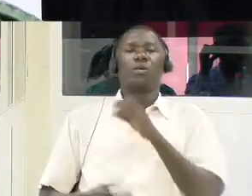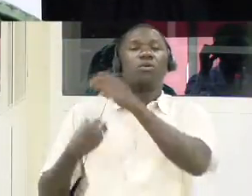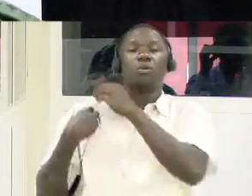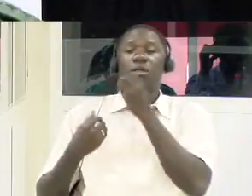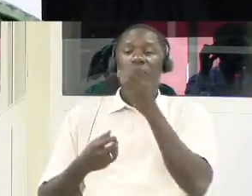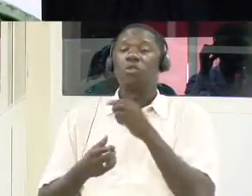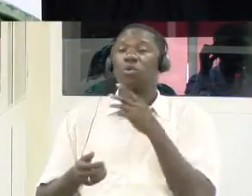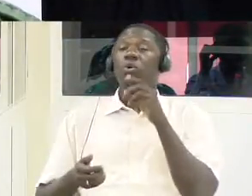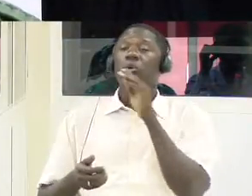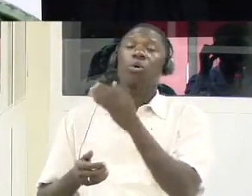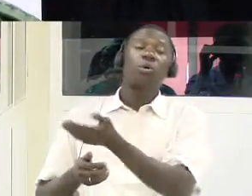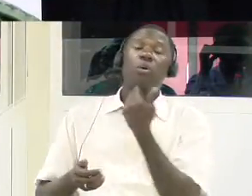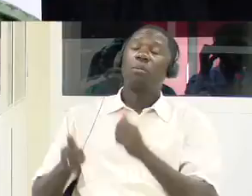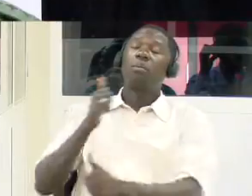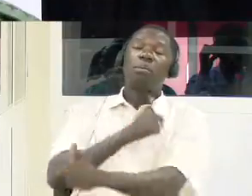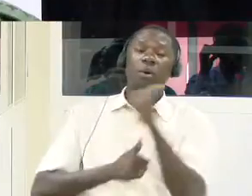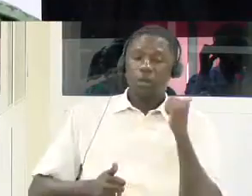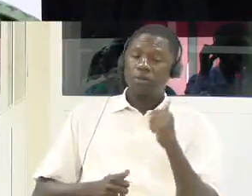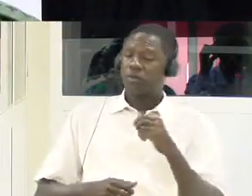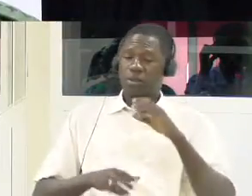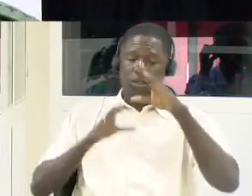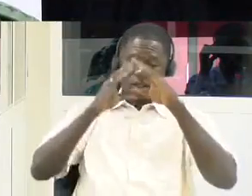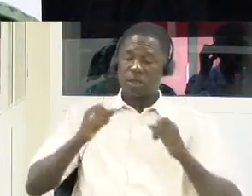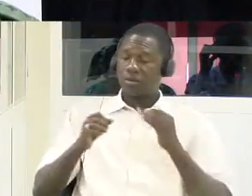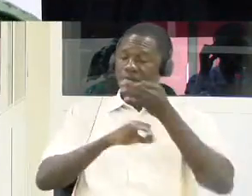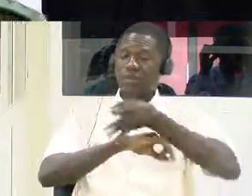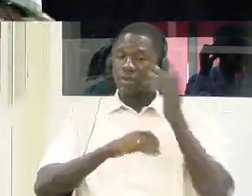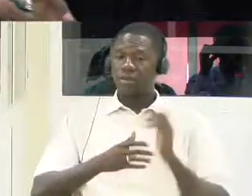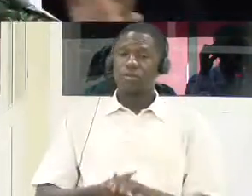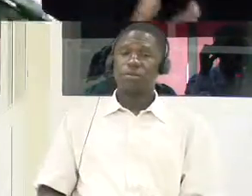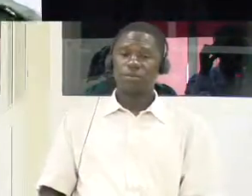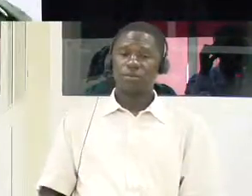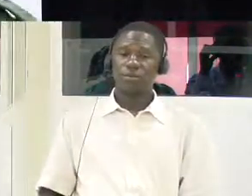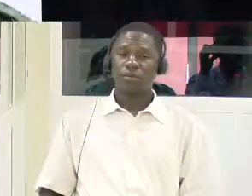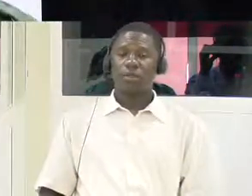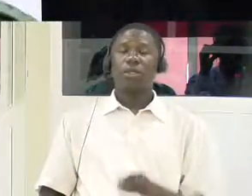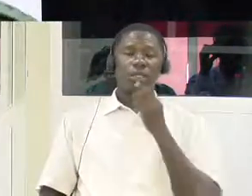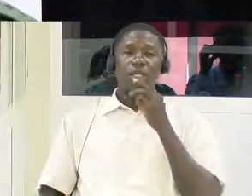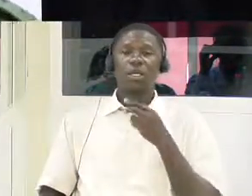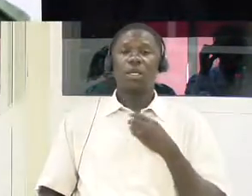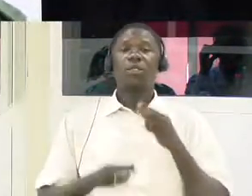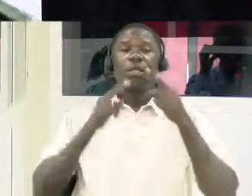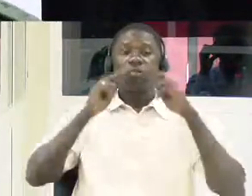He said there is an information from Banjul to brief all the troops.